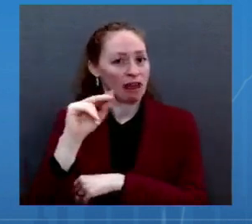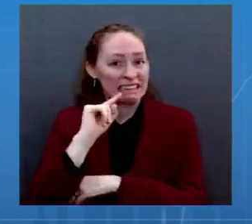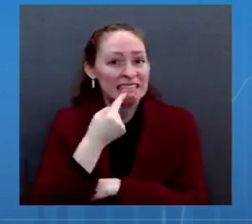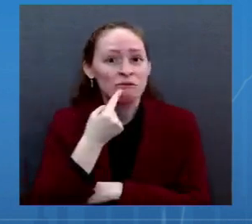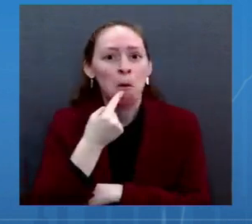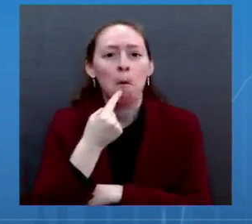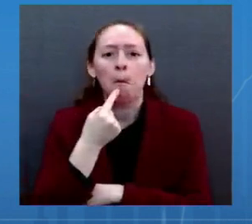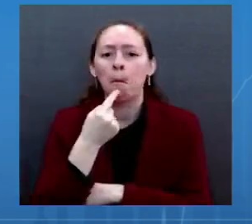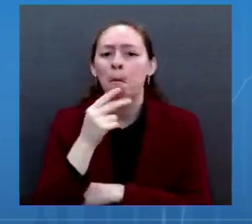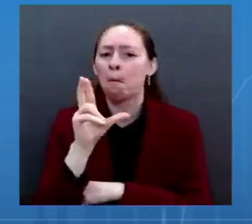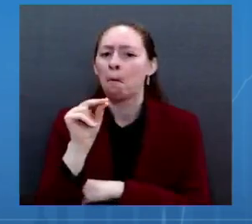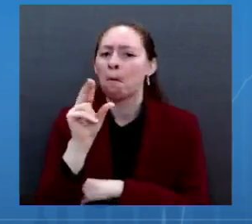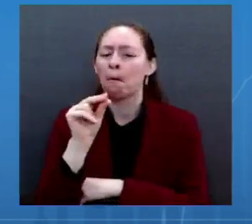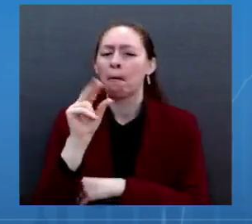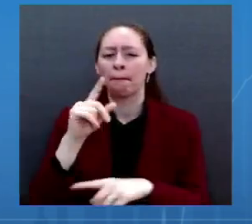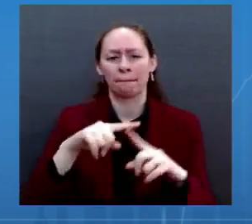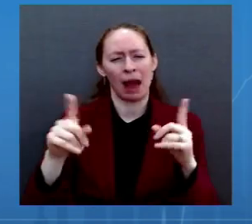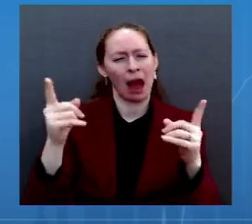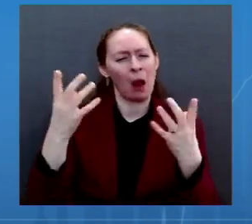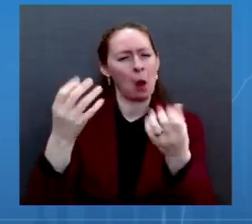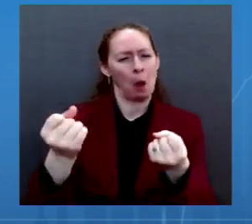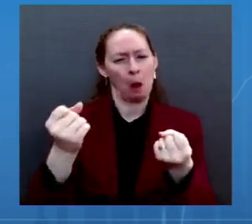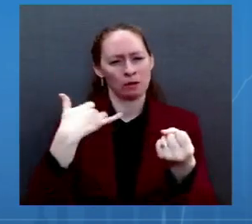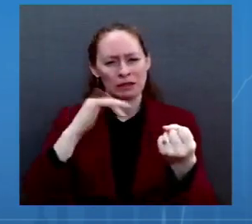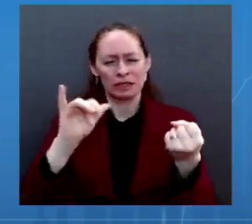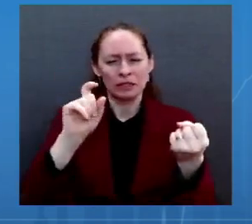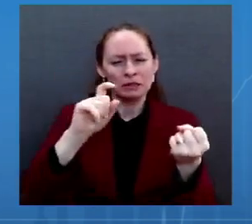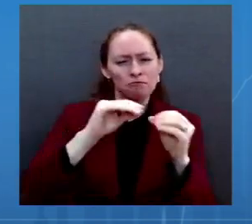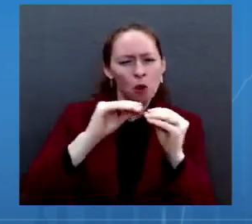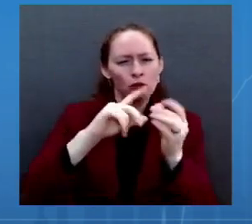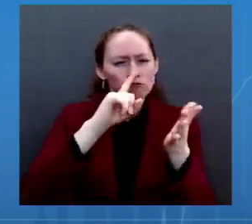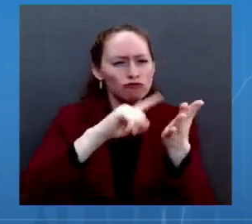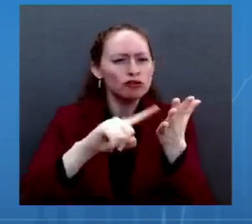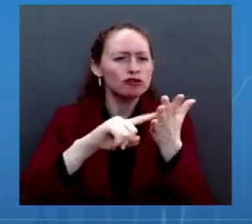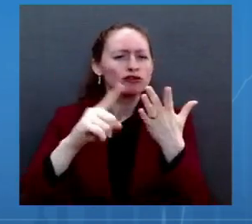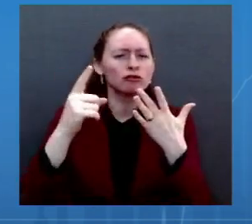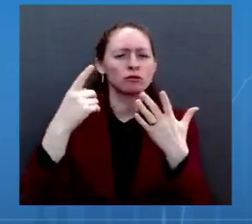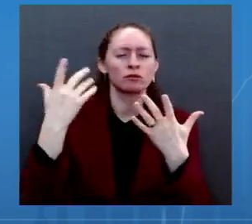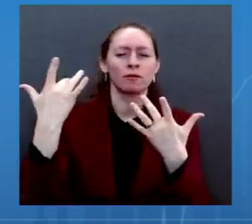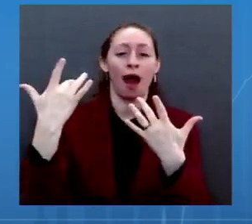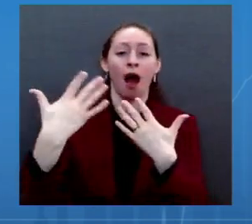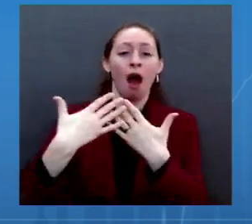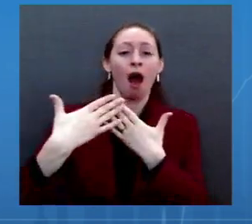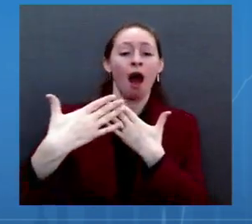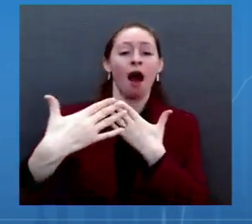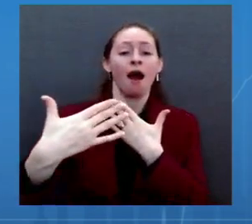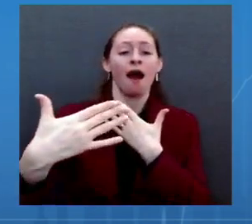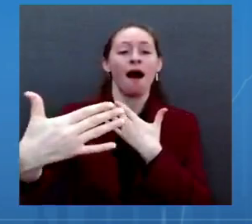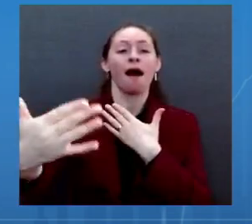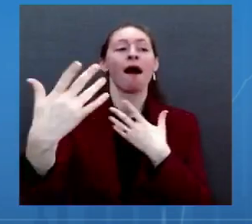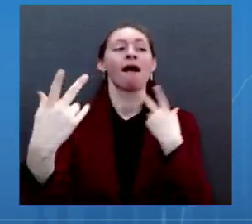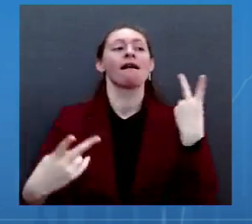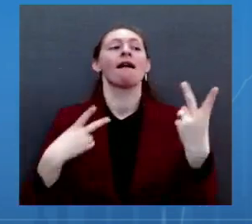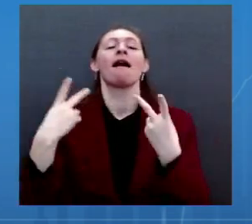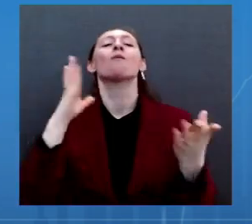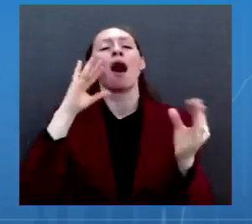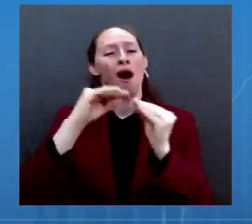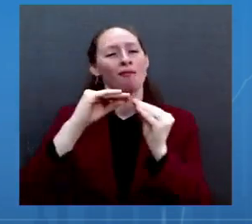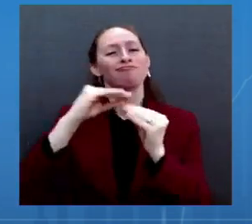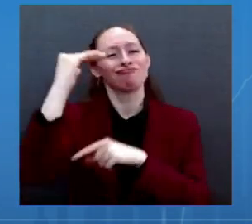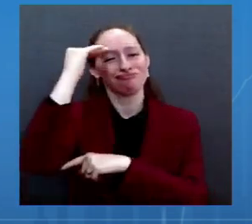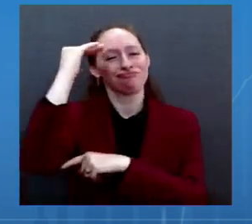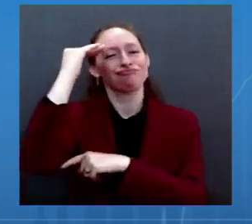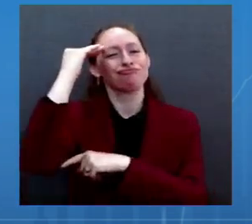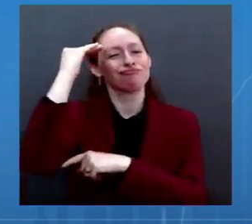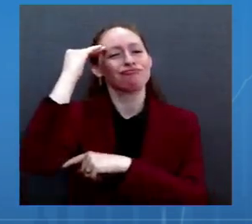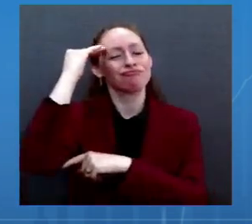and in different countries. But the big caveat is we should not be complacent, since the increased transmissibility